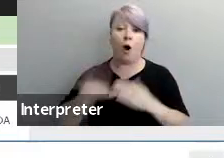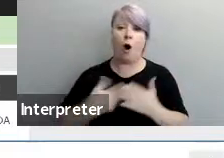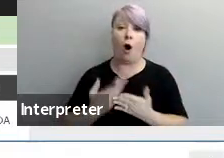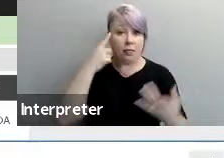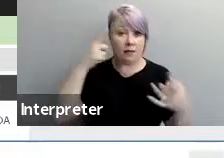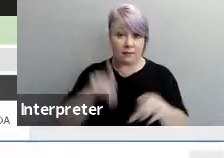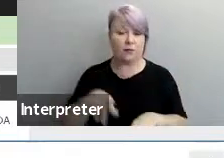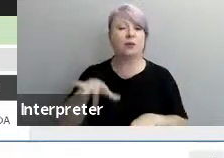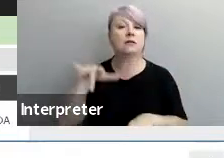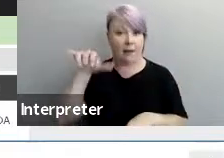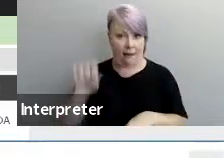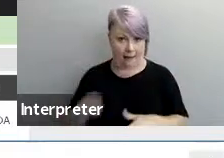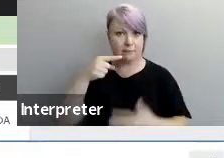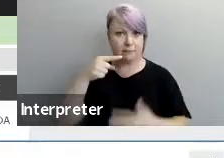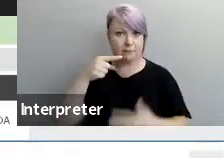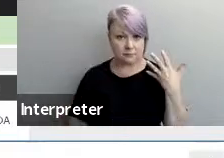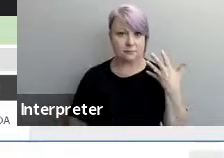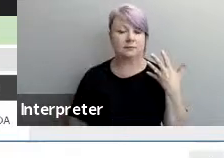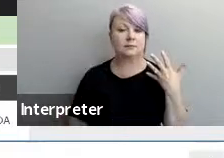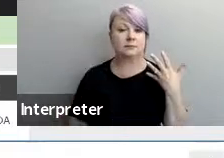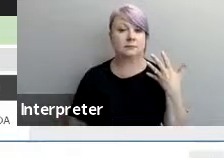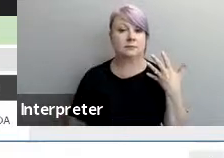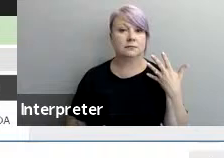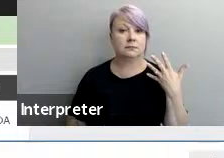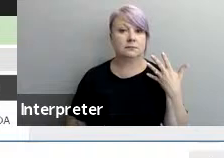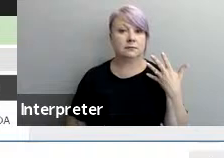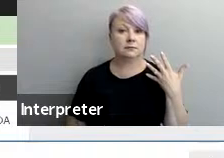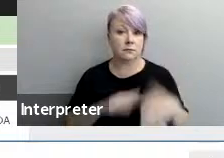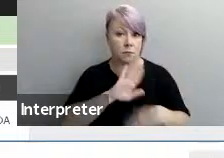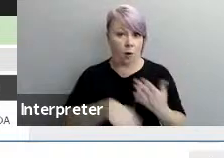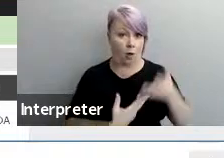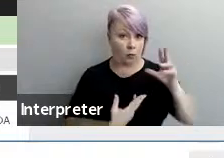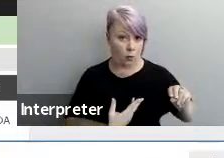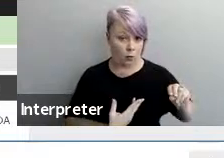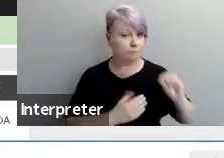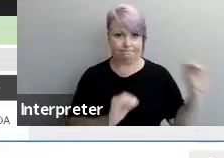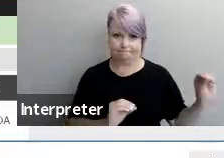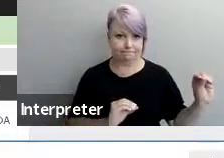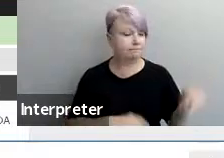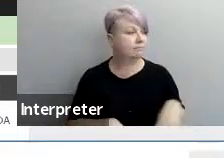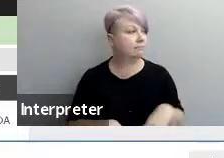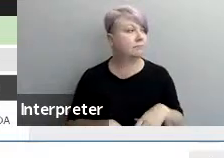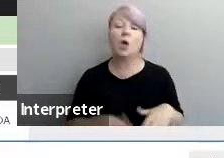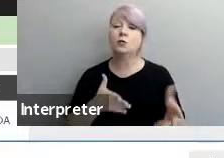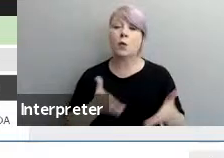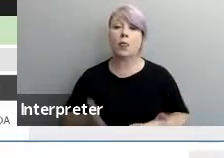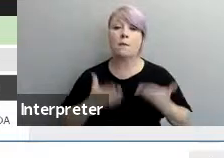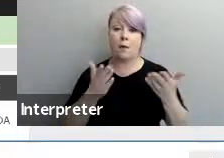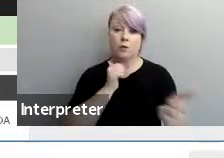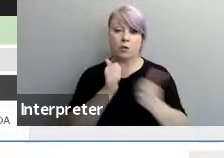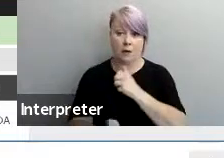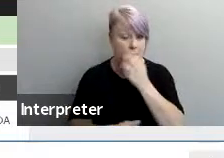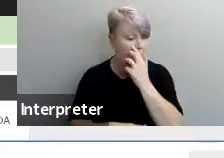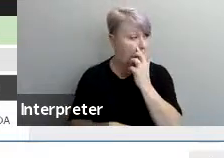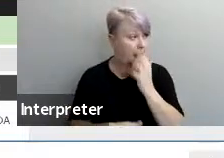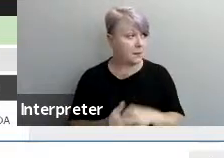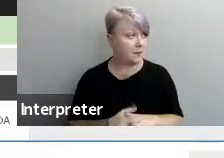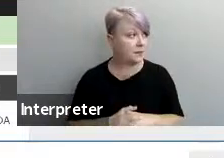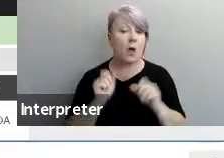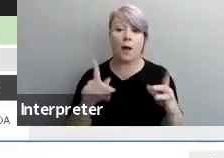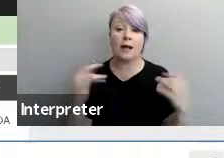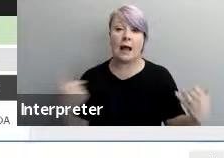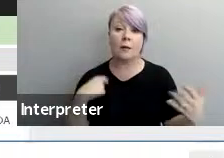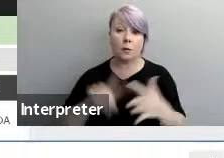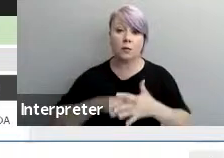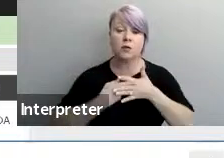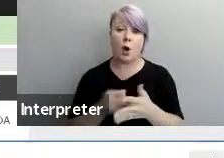favor? Aye. All opposed? Motion carried. All right, let's start the